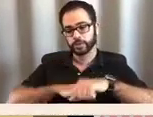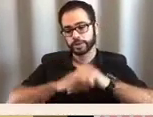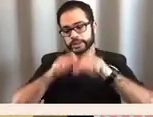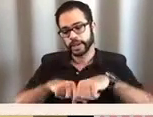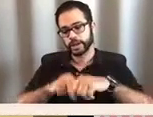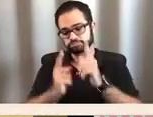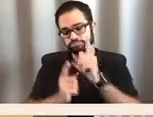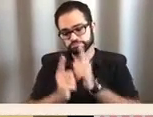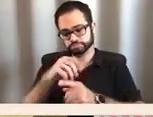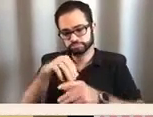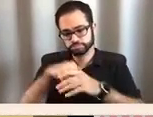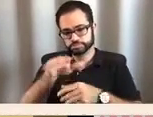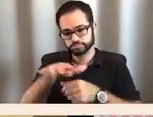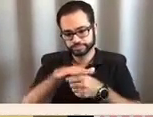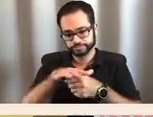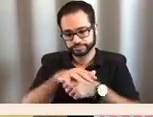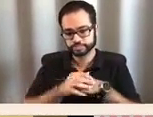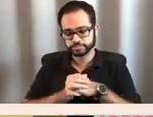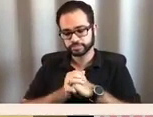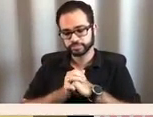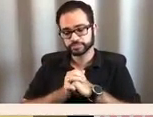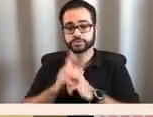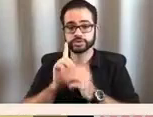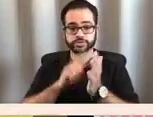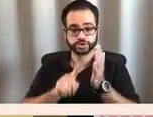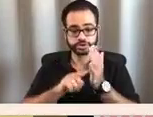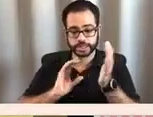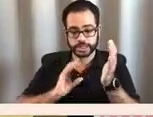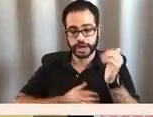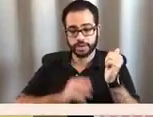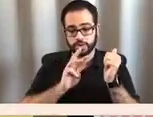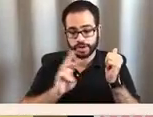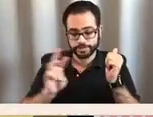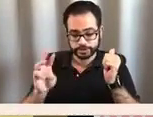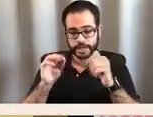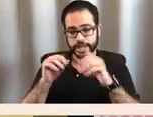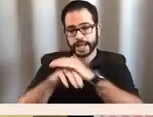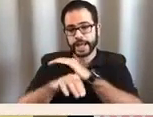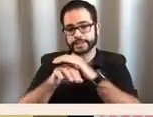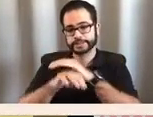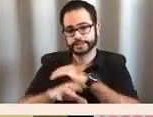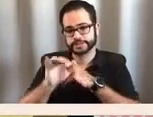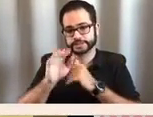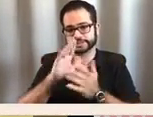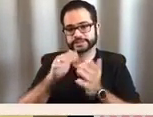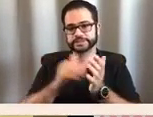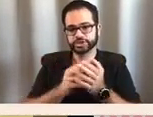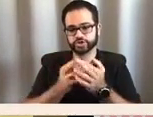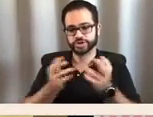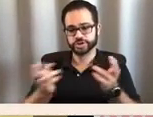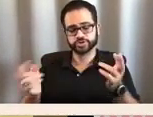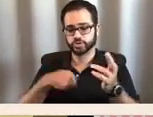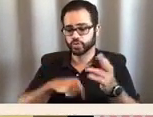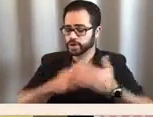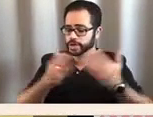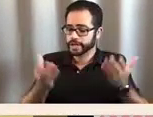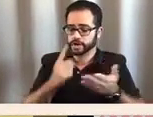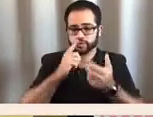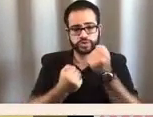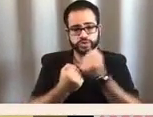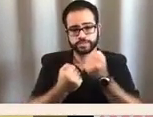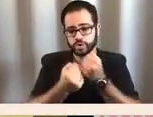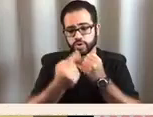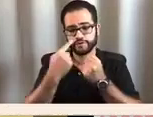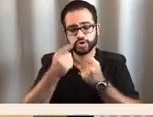physically be in your space. So check out our website and access the center's resources. We are here for you in making the